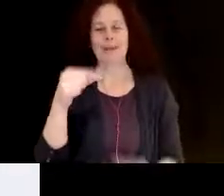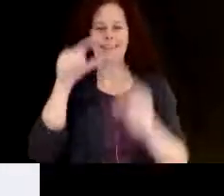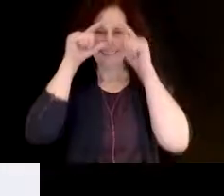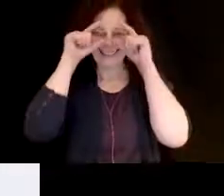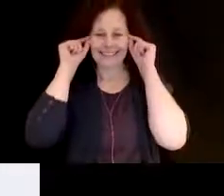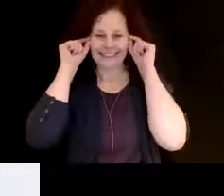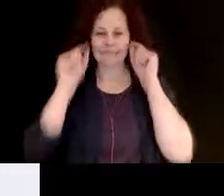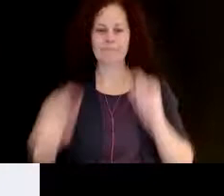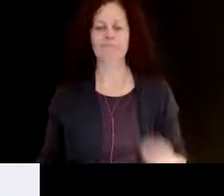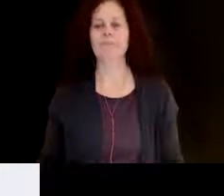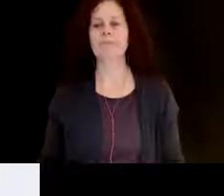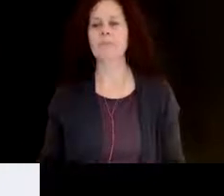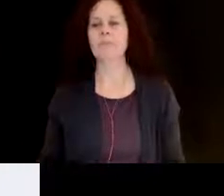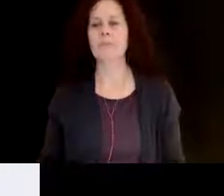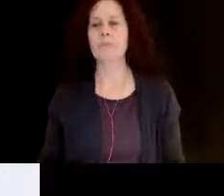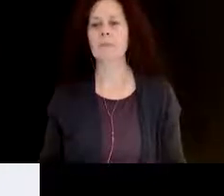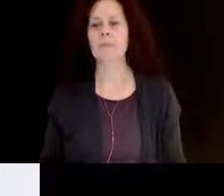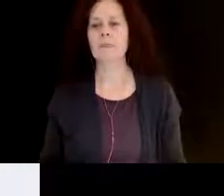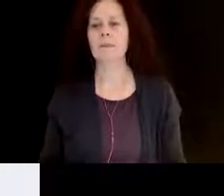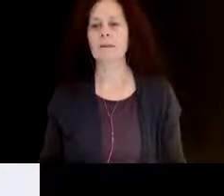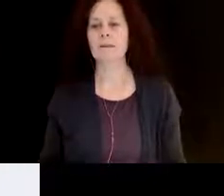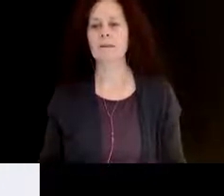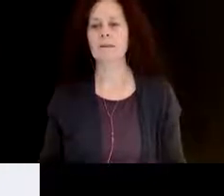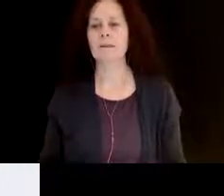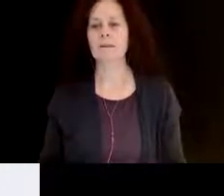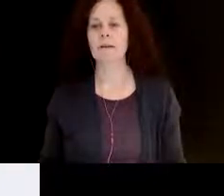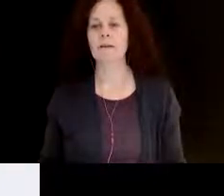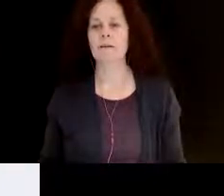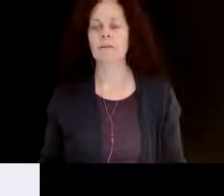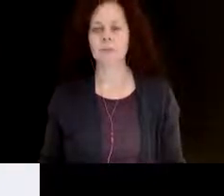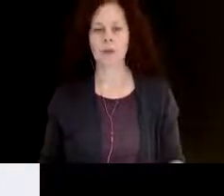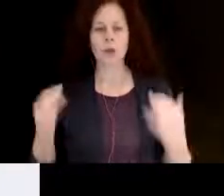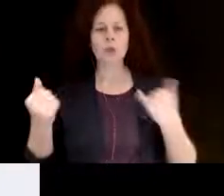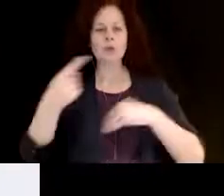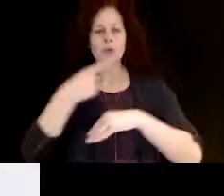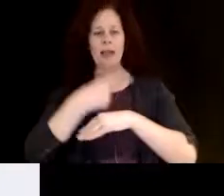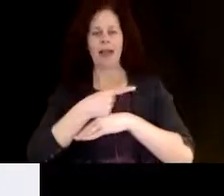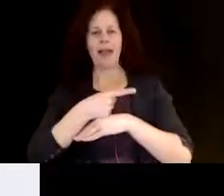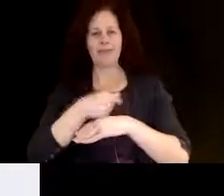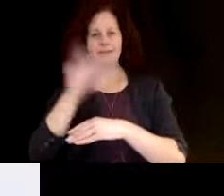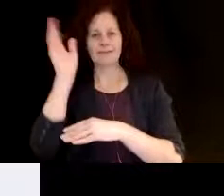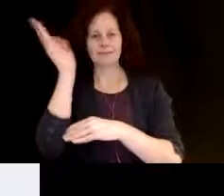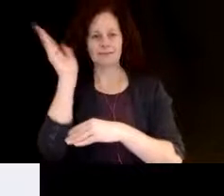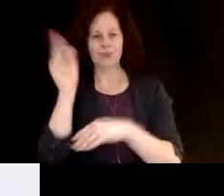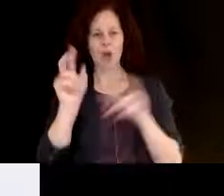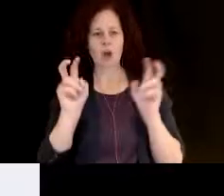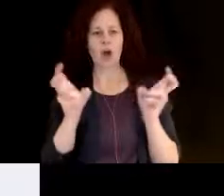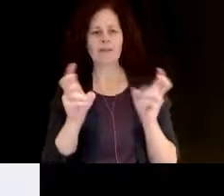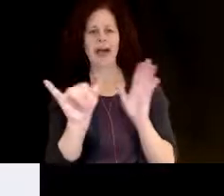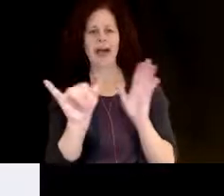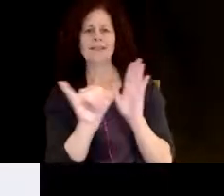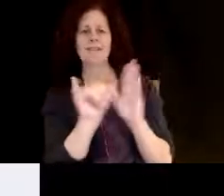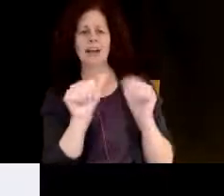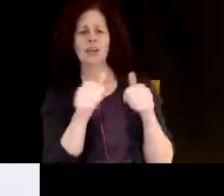entitled Identifying Challenges to Implementing ADA Survey Results. And I just wanted to quickly recognize my colleagues from the New